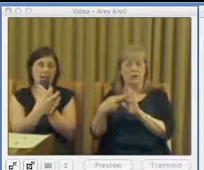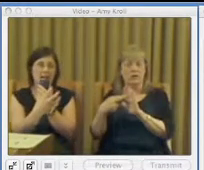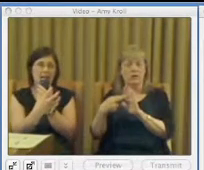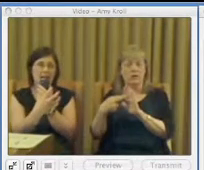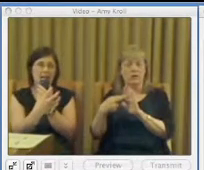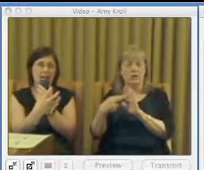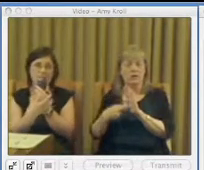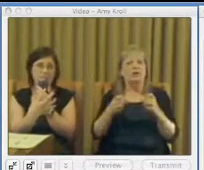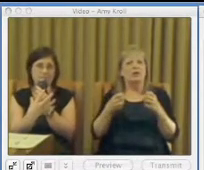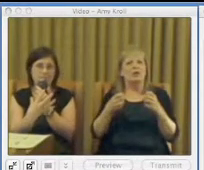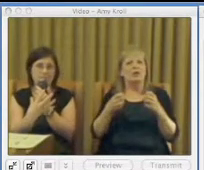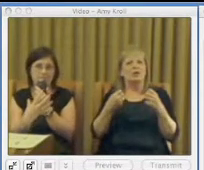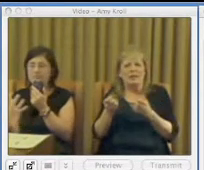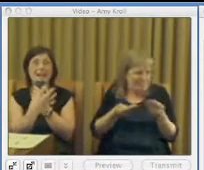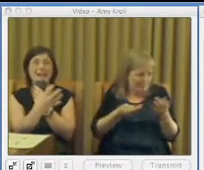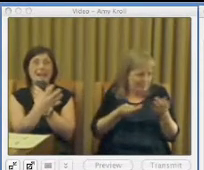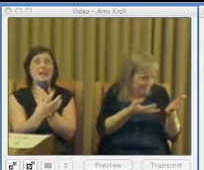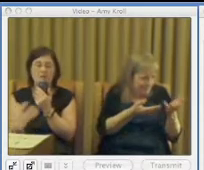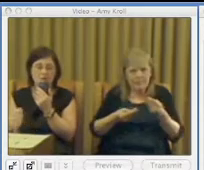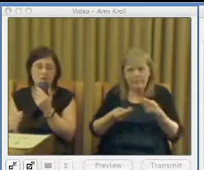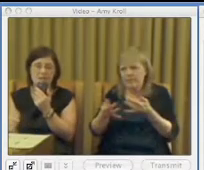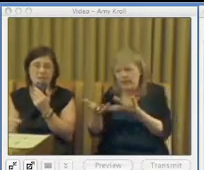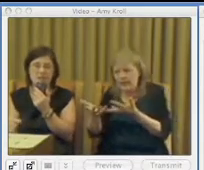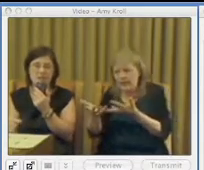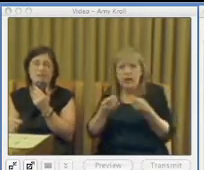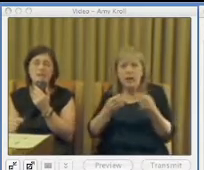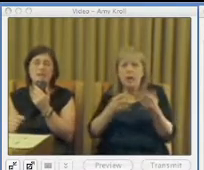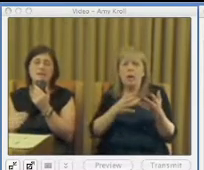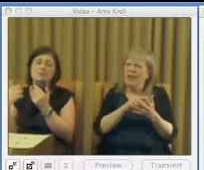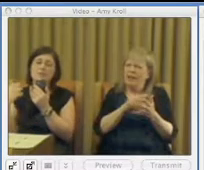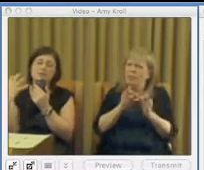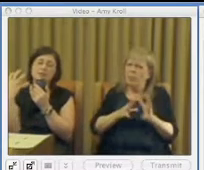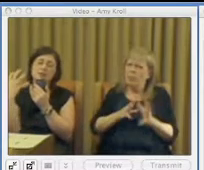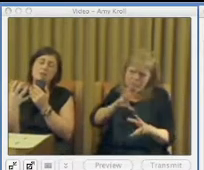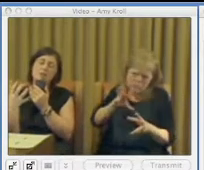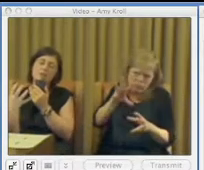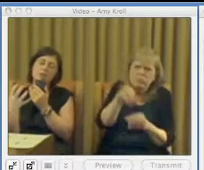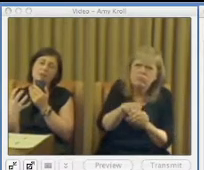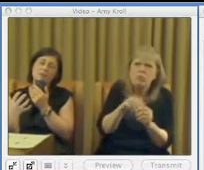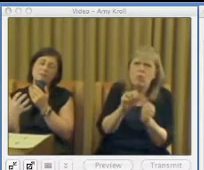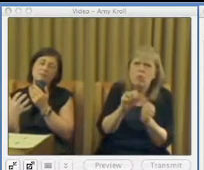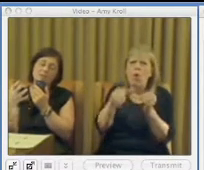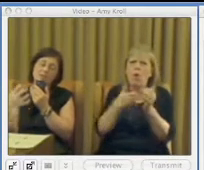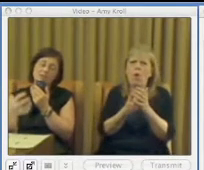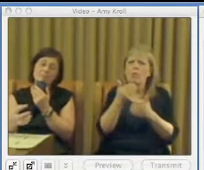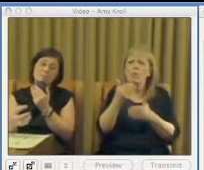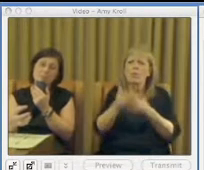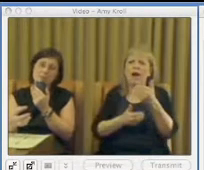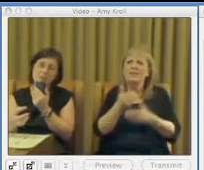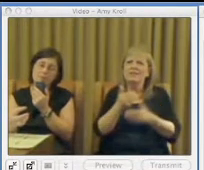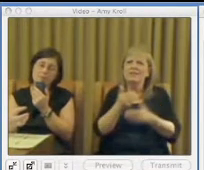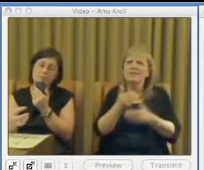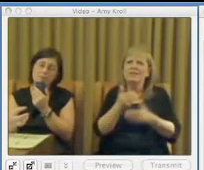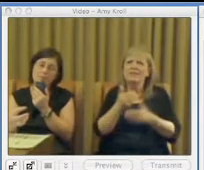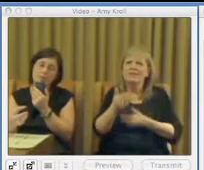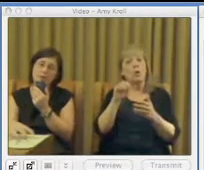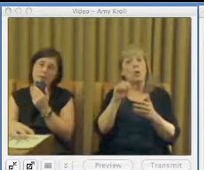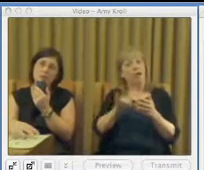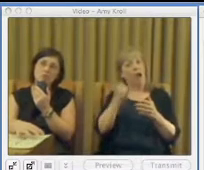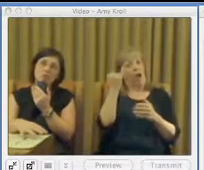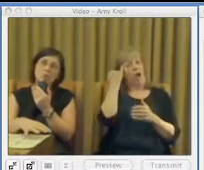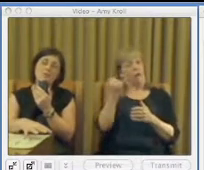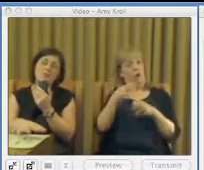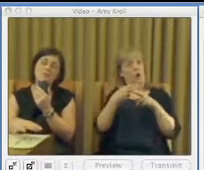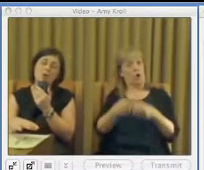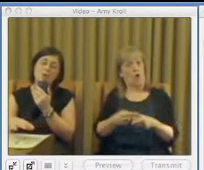has to mediate that, they have to facilitate that, they have to engage with that process. So this notion of the interpreter as a